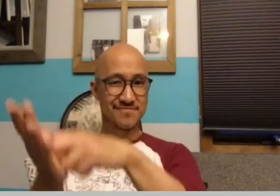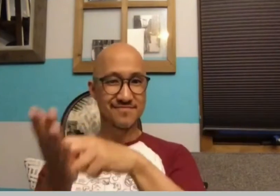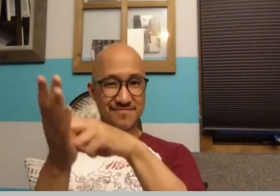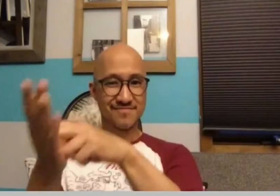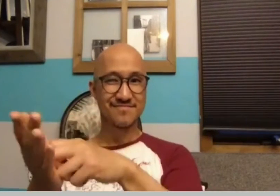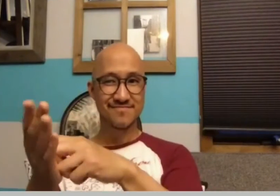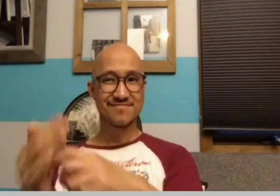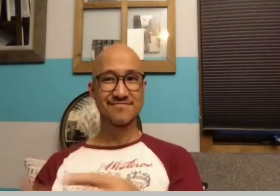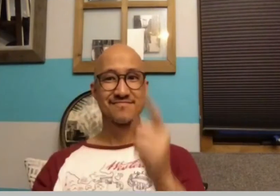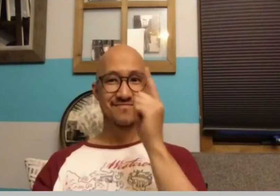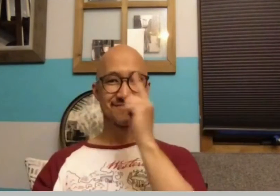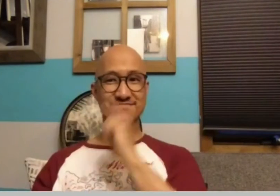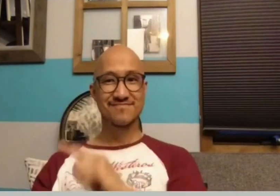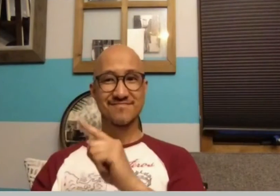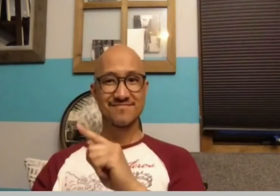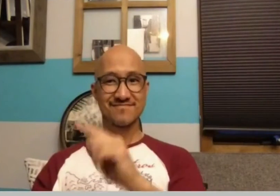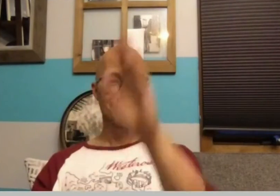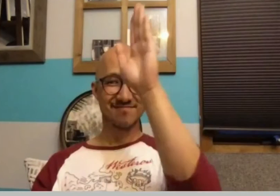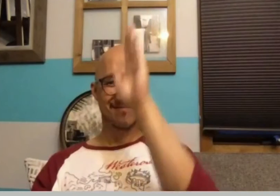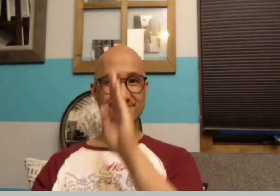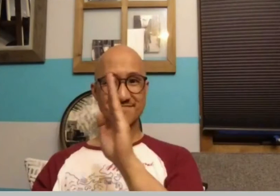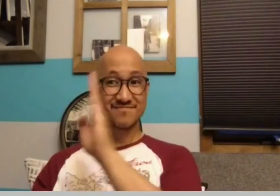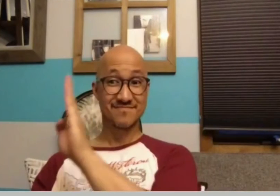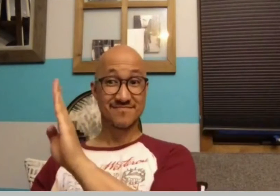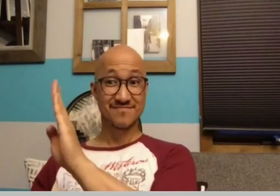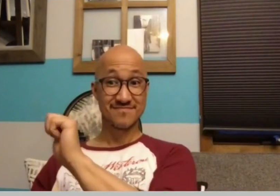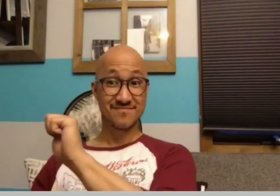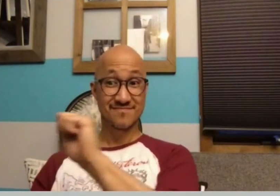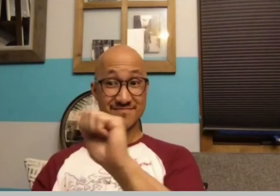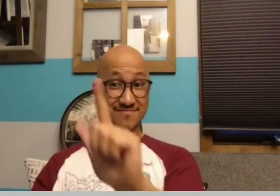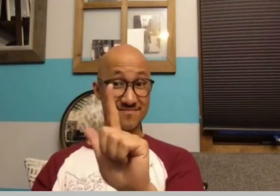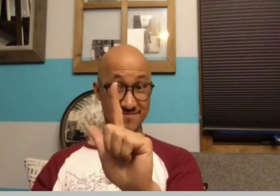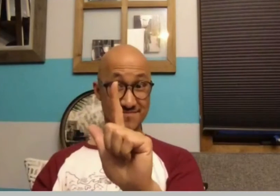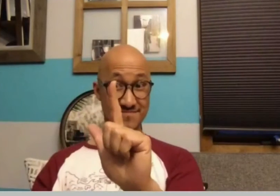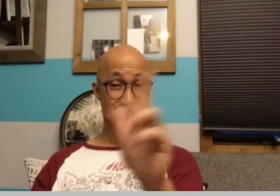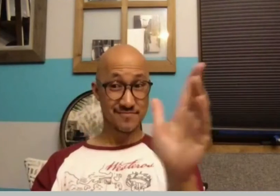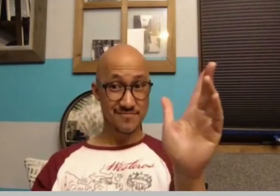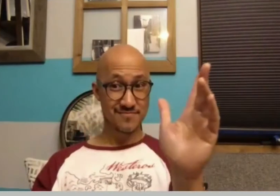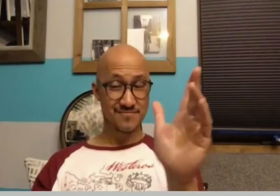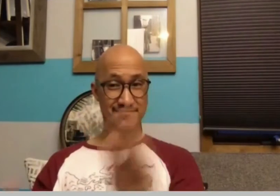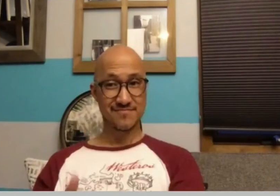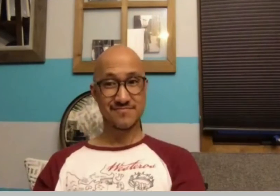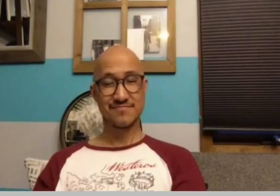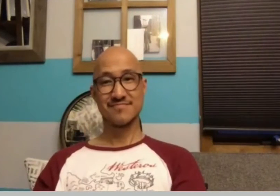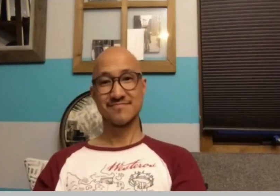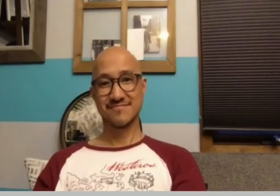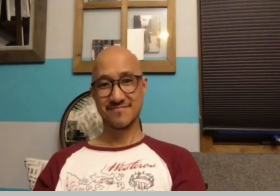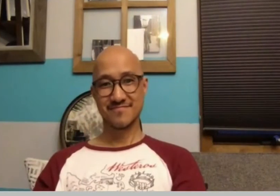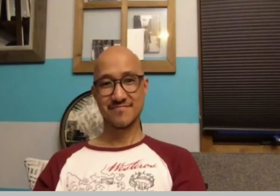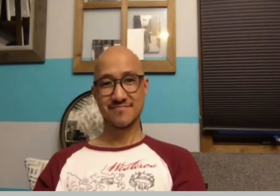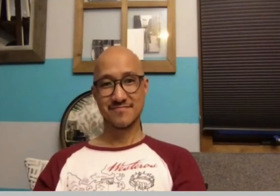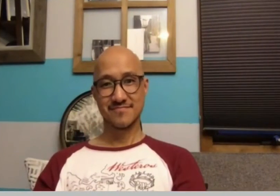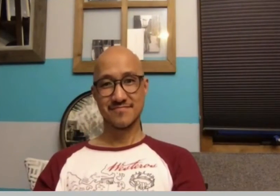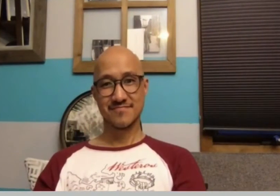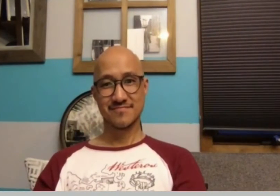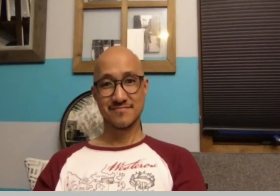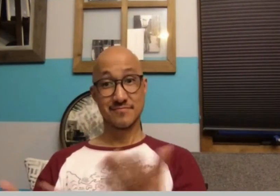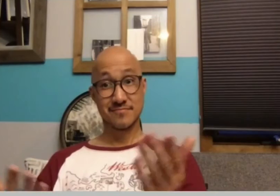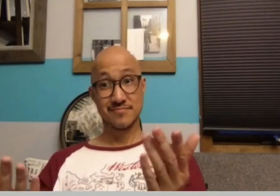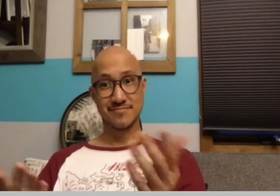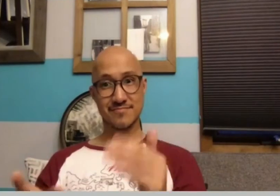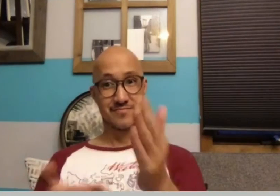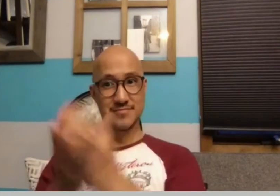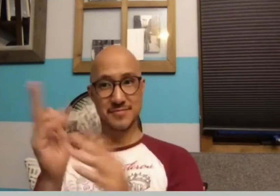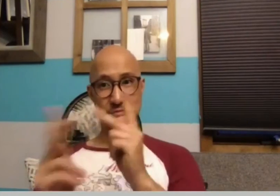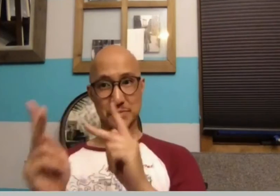bringing actual idols into the temple of the Lord. Manasseh does that, right? And it's incredible. They thought they were okay by worshiping